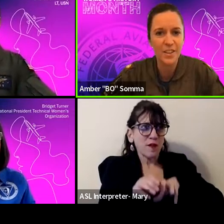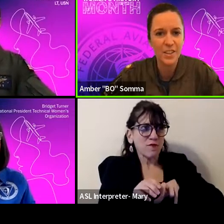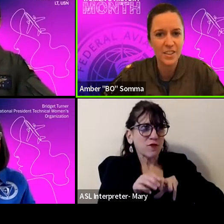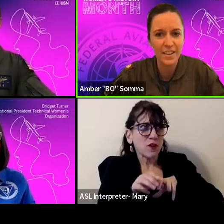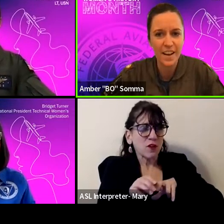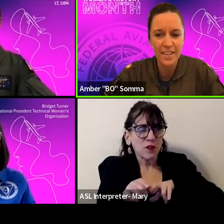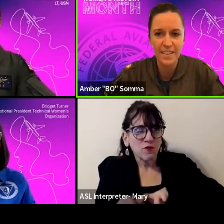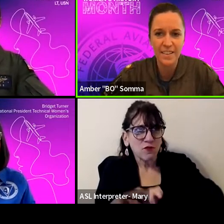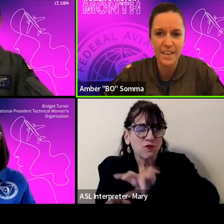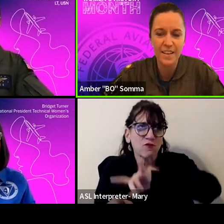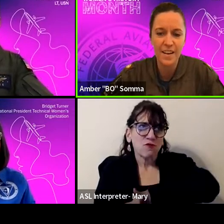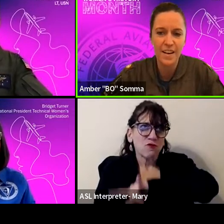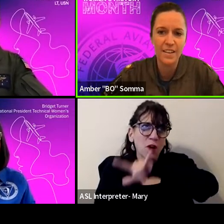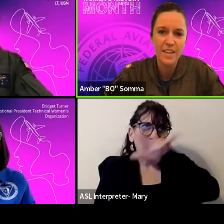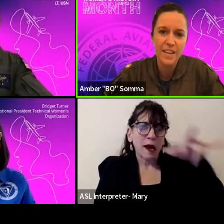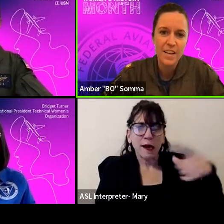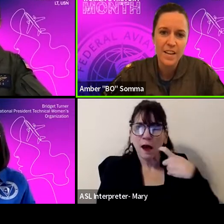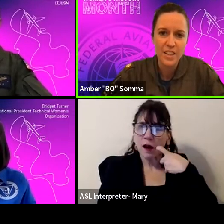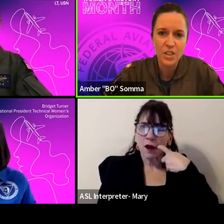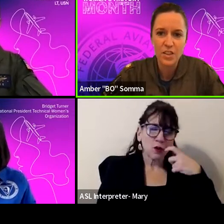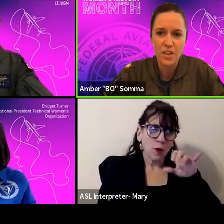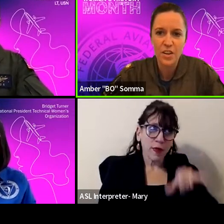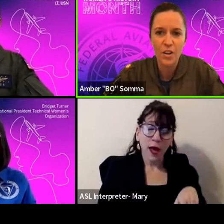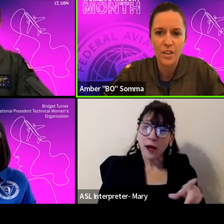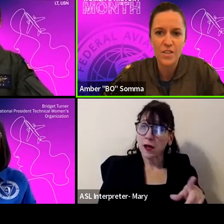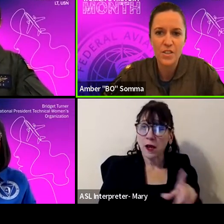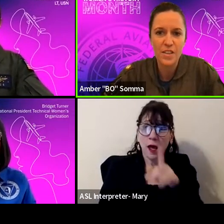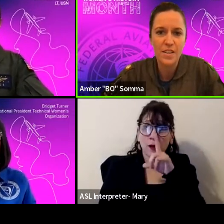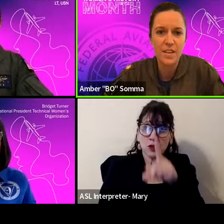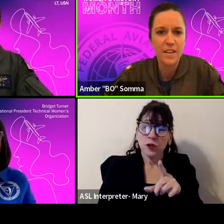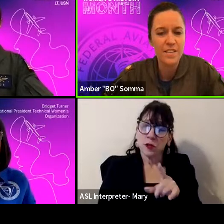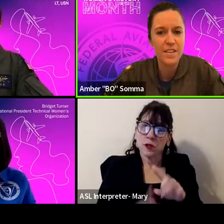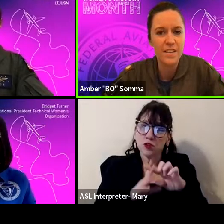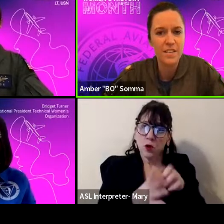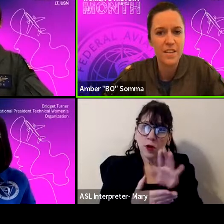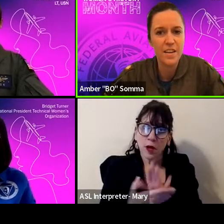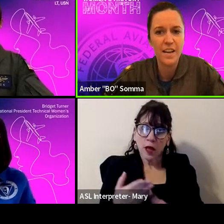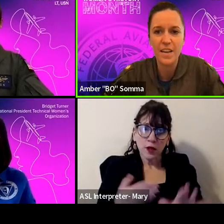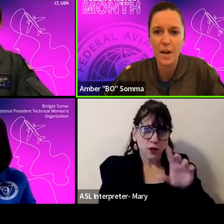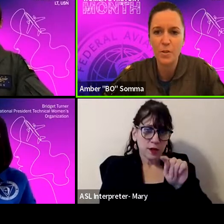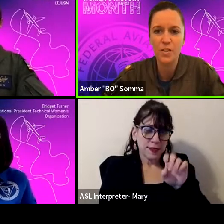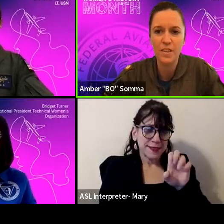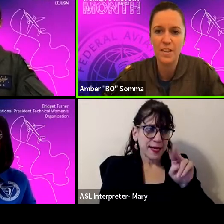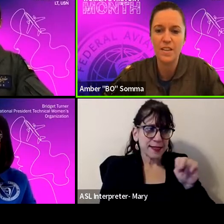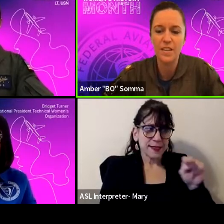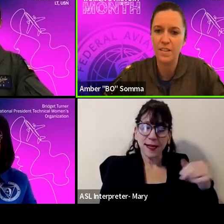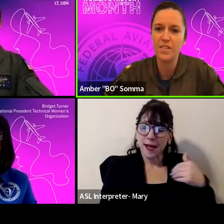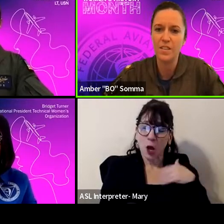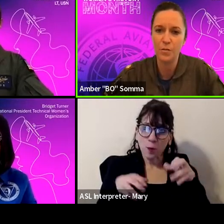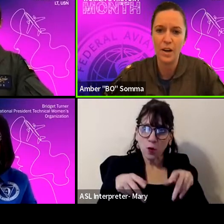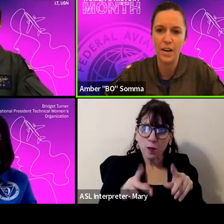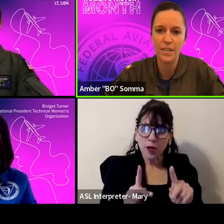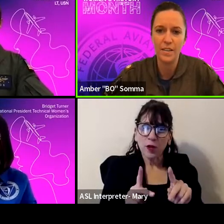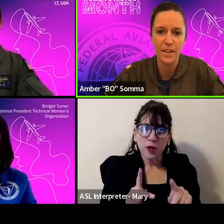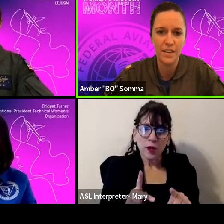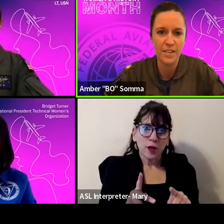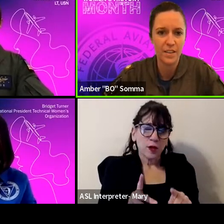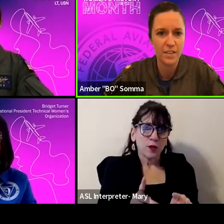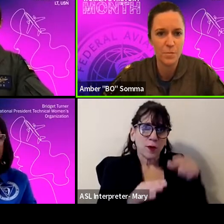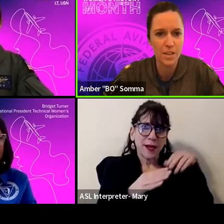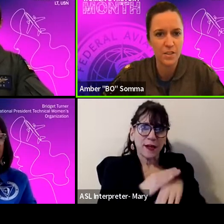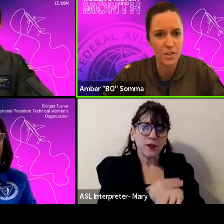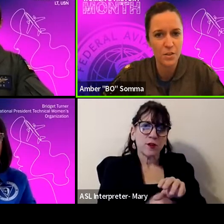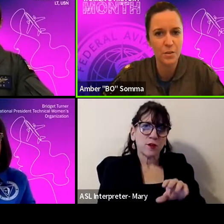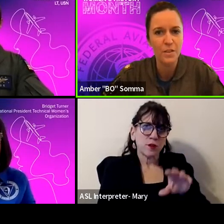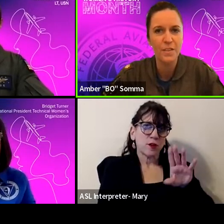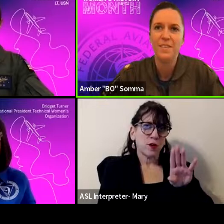kind of got hooked on that. And then actually started college in Tennessee, had the opportunity to get an incentive ride down